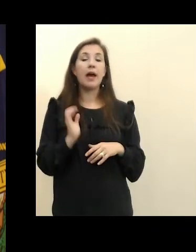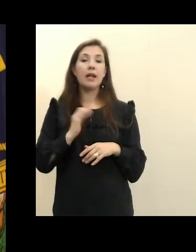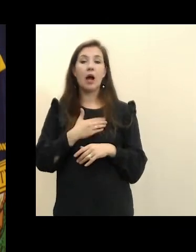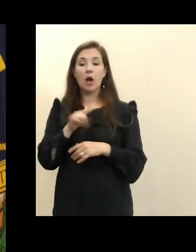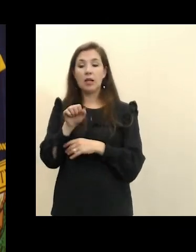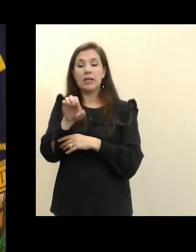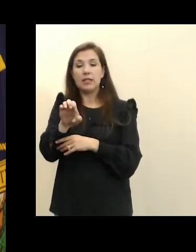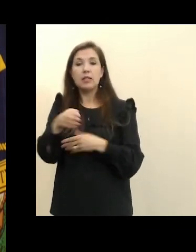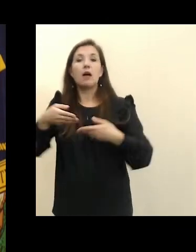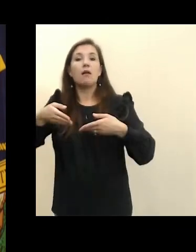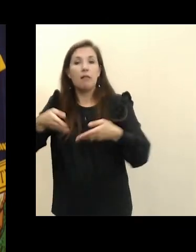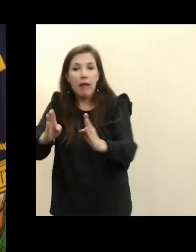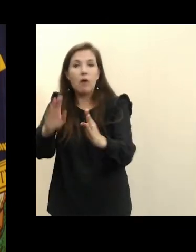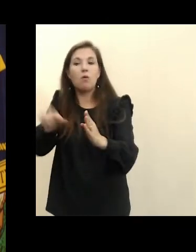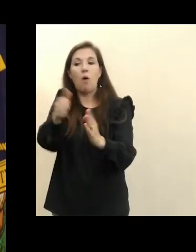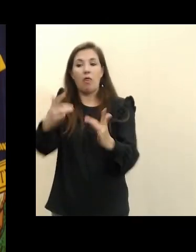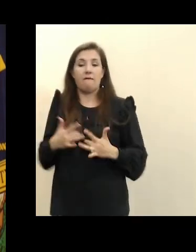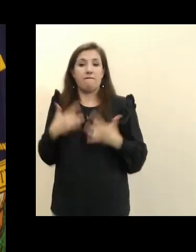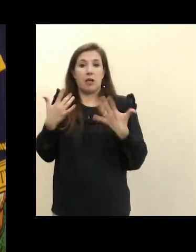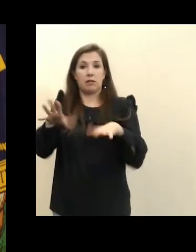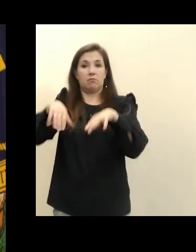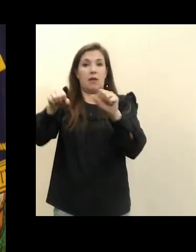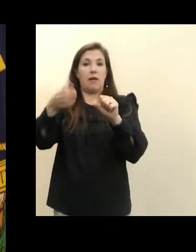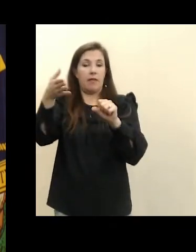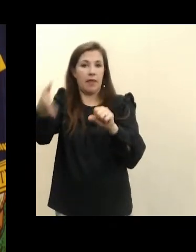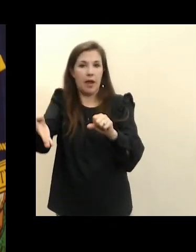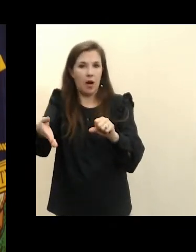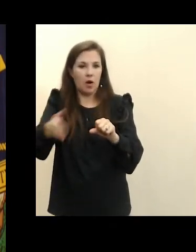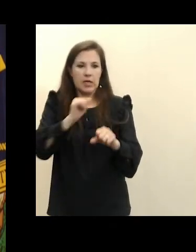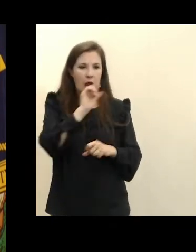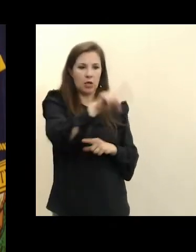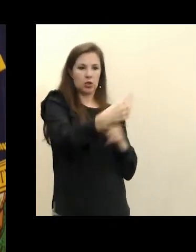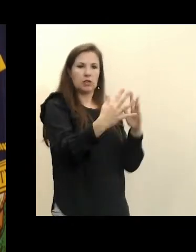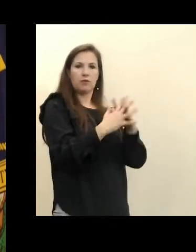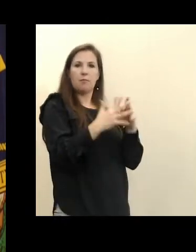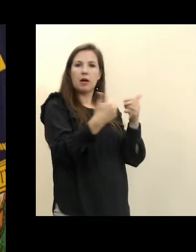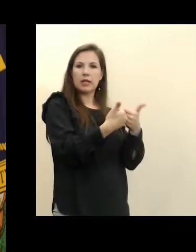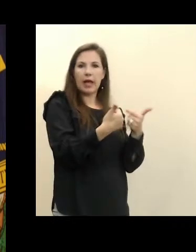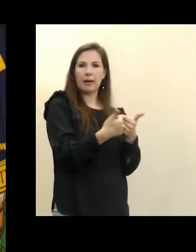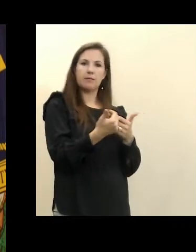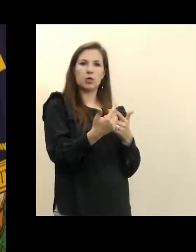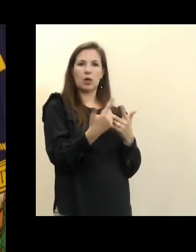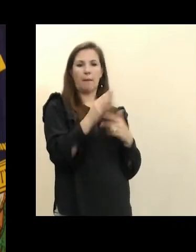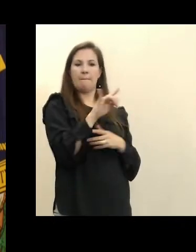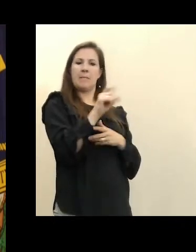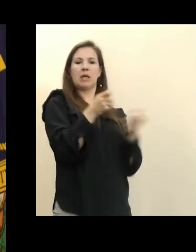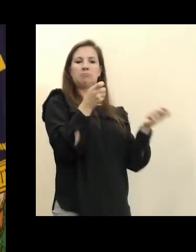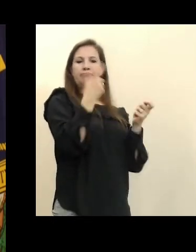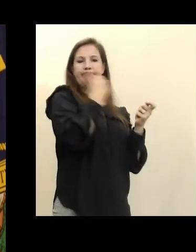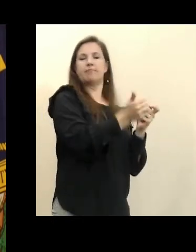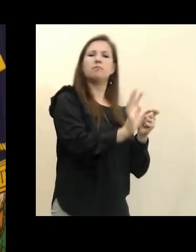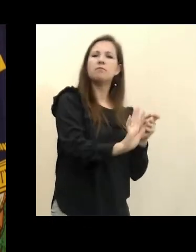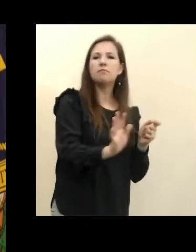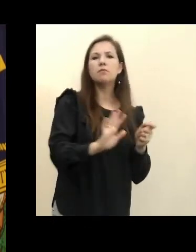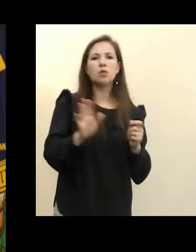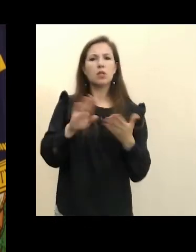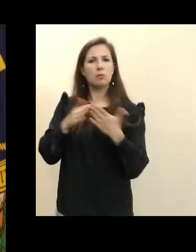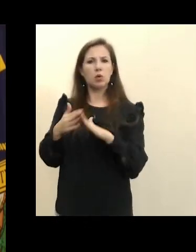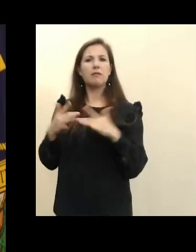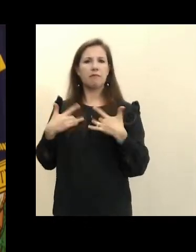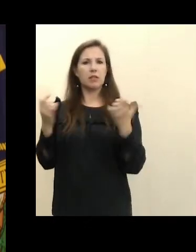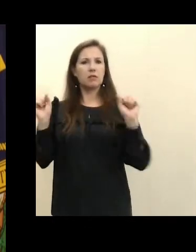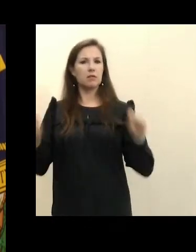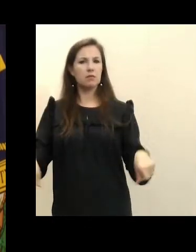allow other events to be held there than just football games or what the Bills want to do. We are allowed to hold community events